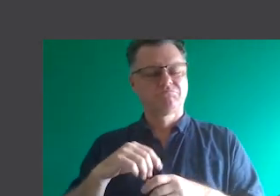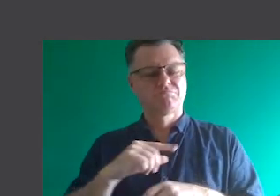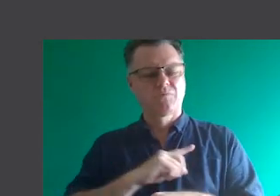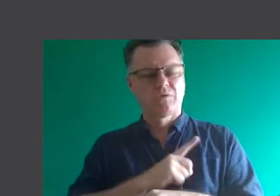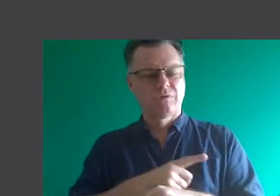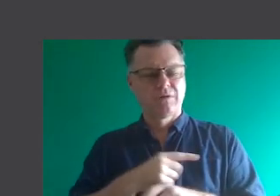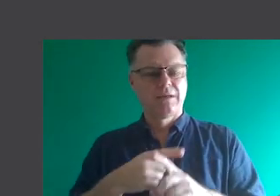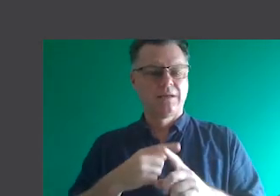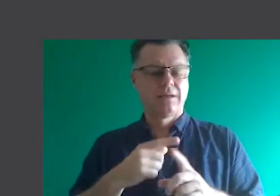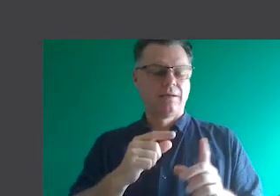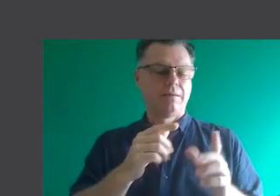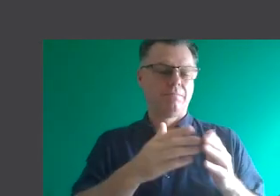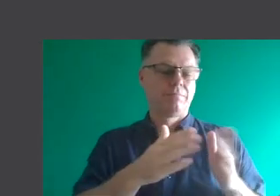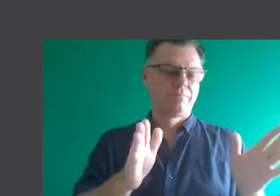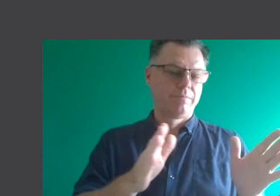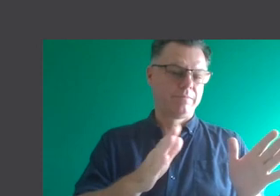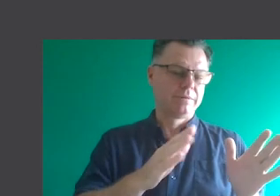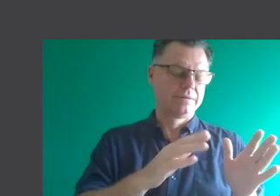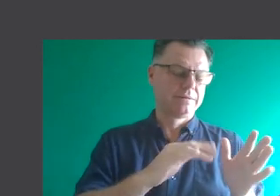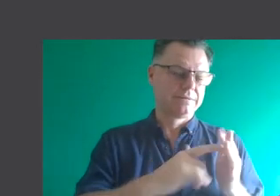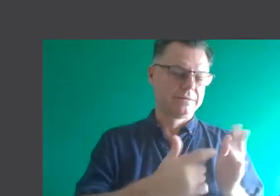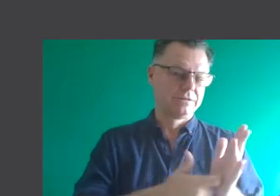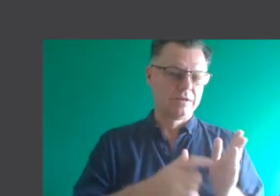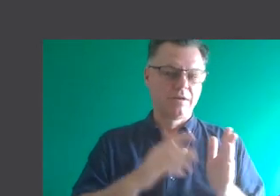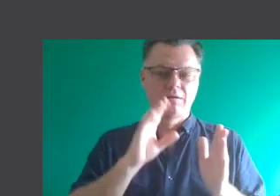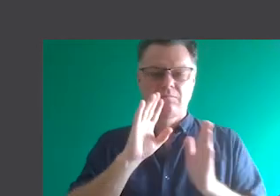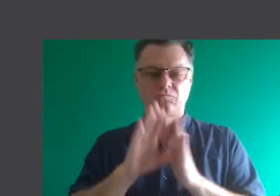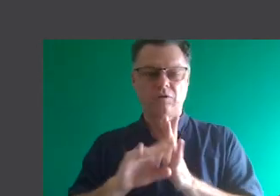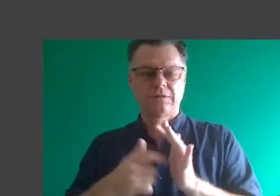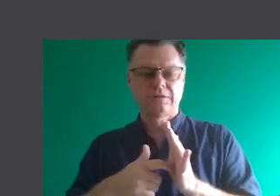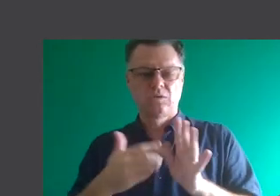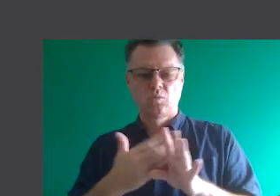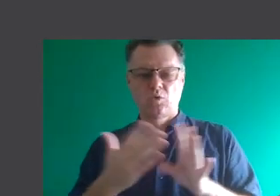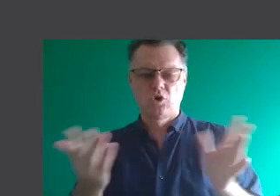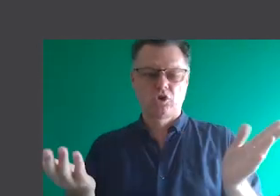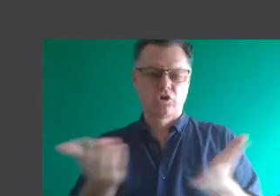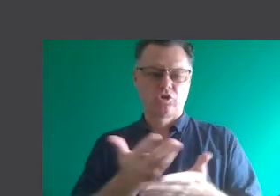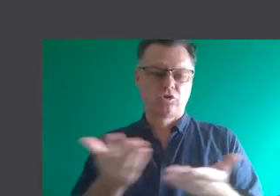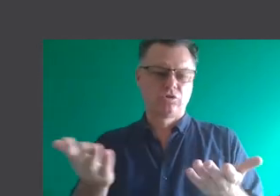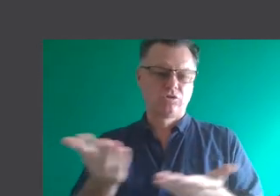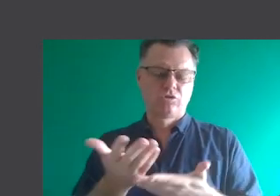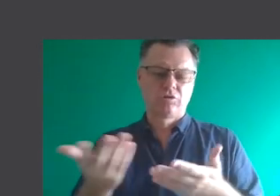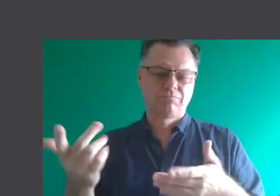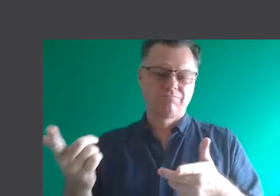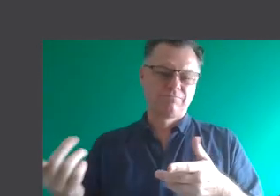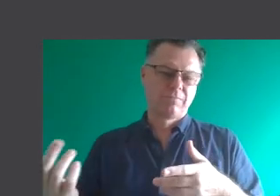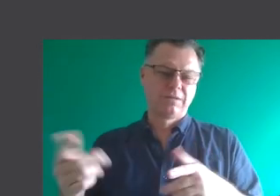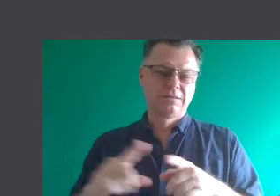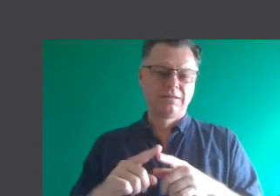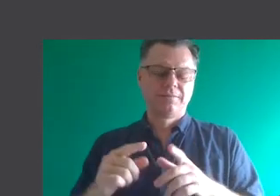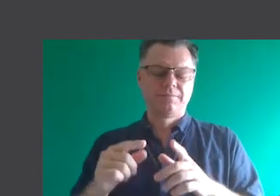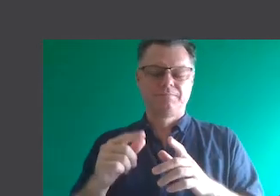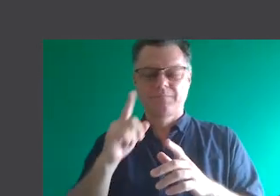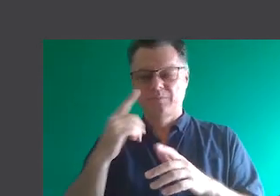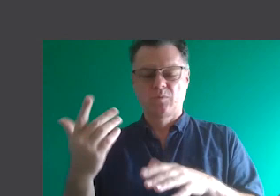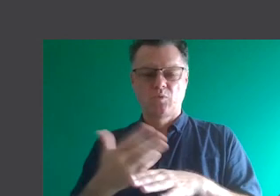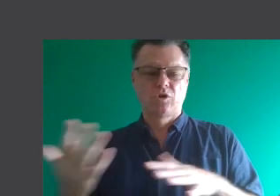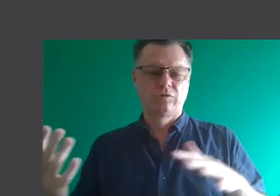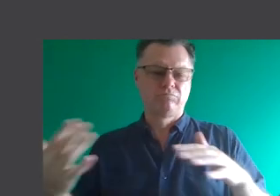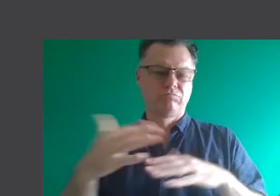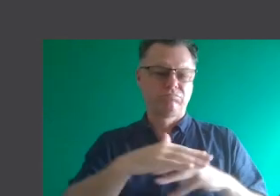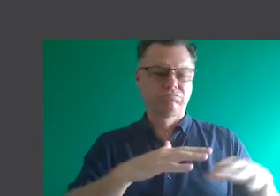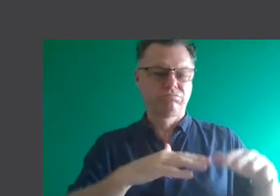close collaboration between the public and private sectors, with a large amount of people coming from the private sector to work in the public